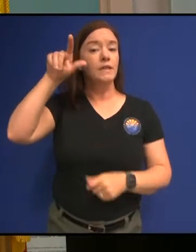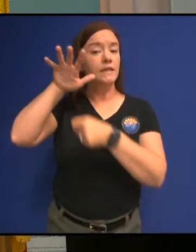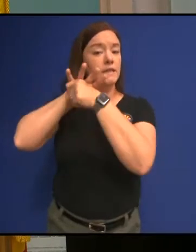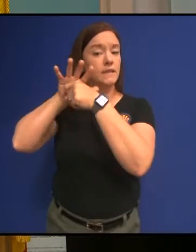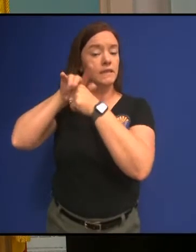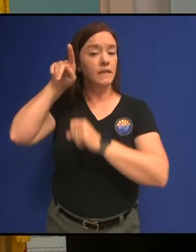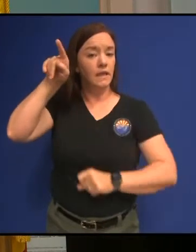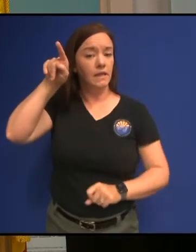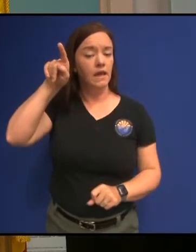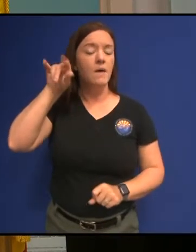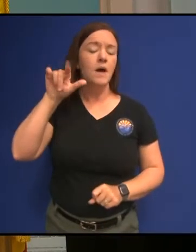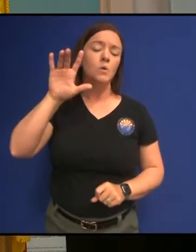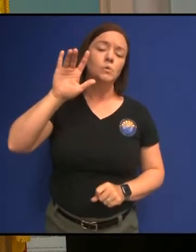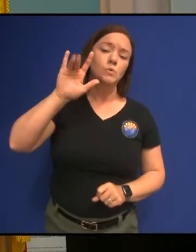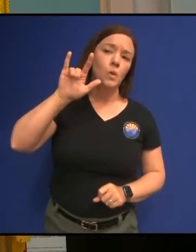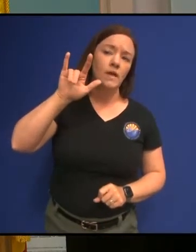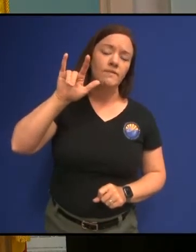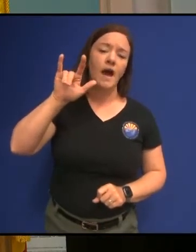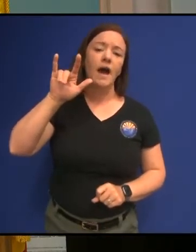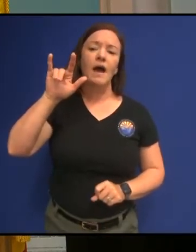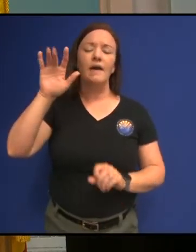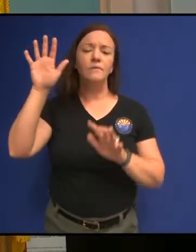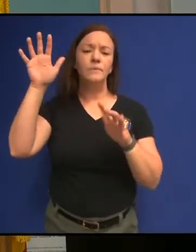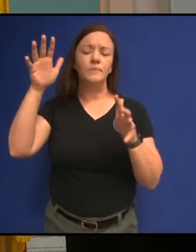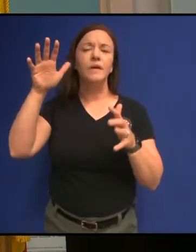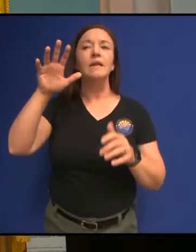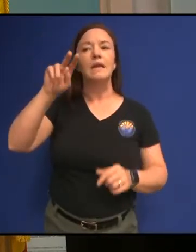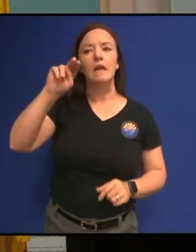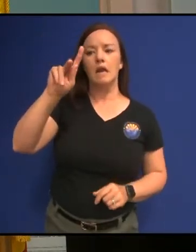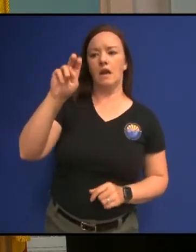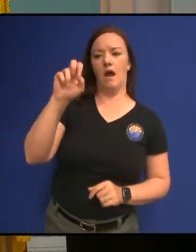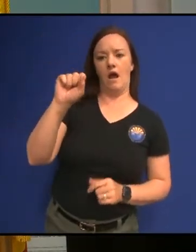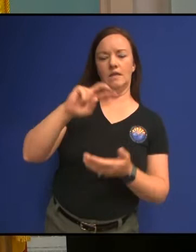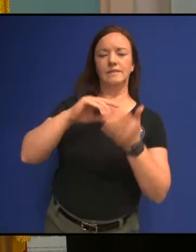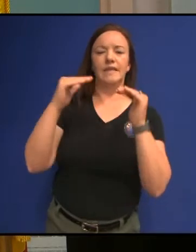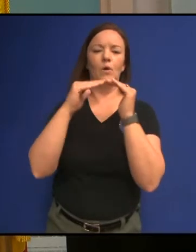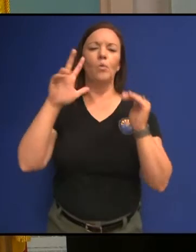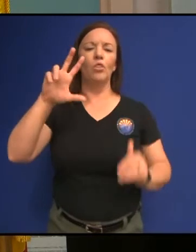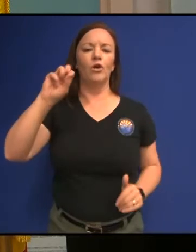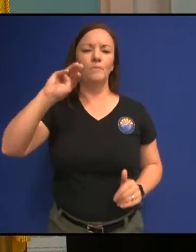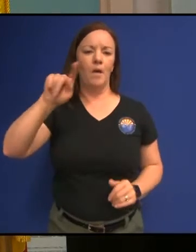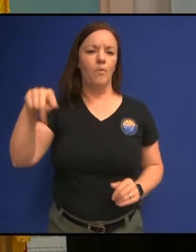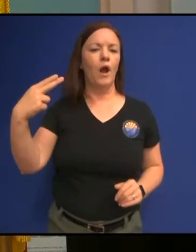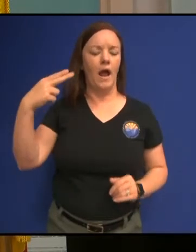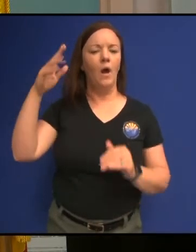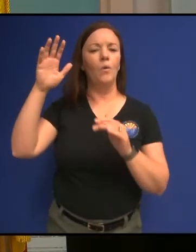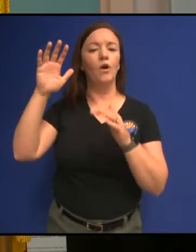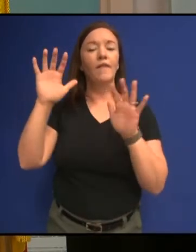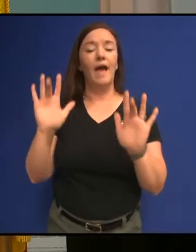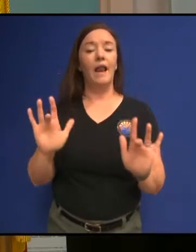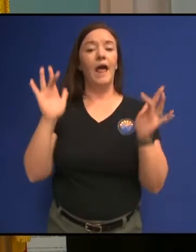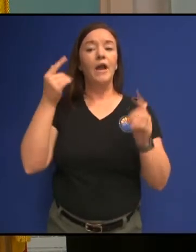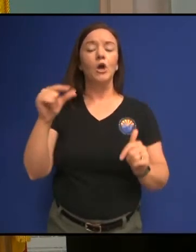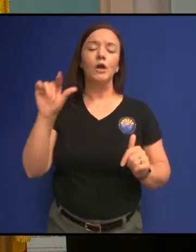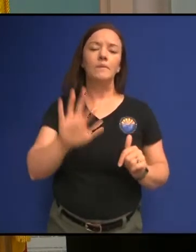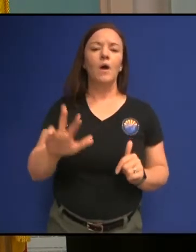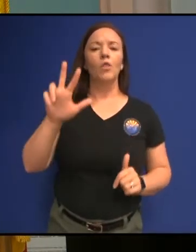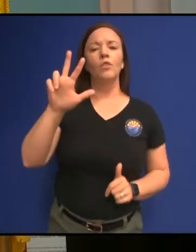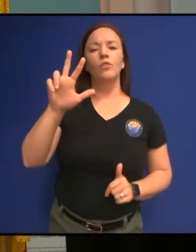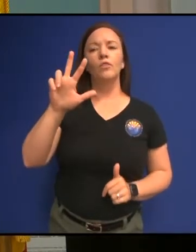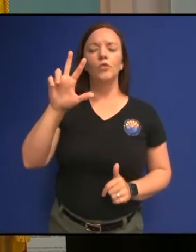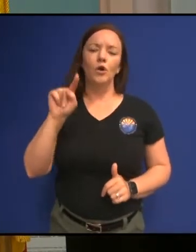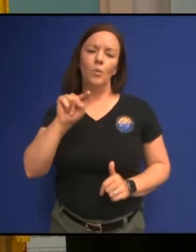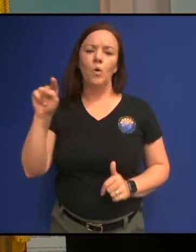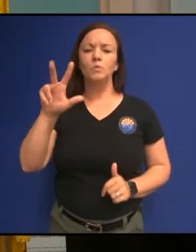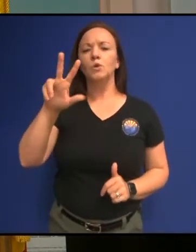anywhere from about 25 knots, so about 30 miles per hour, to the lighter shading of green, about 31 to